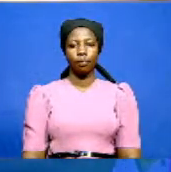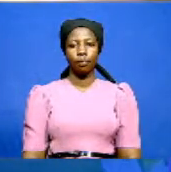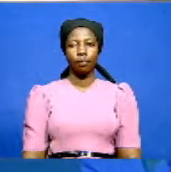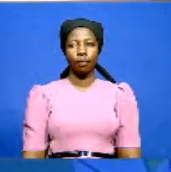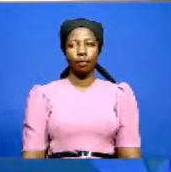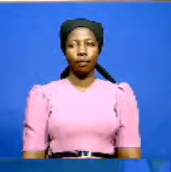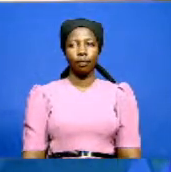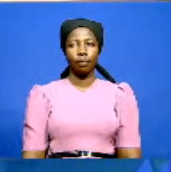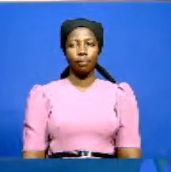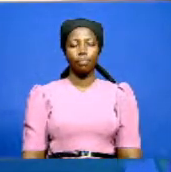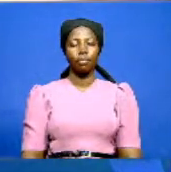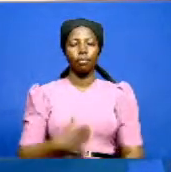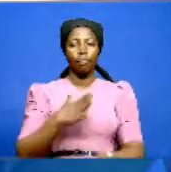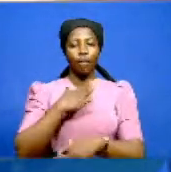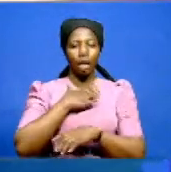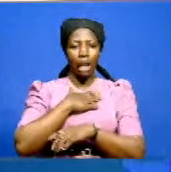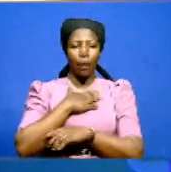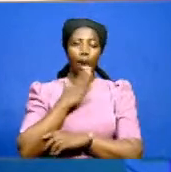Mothers,